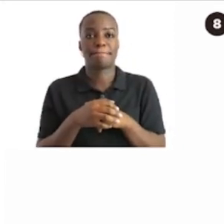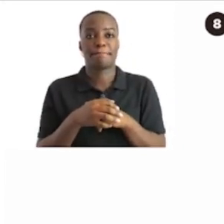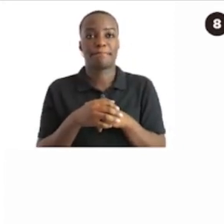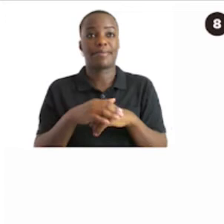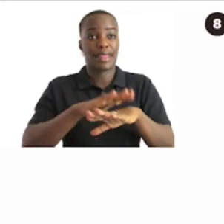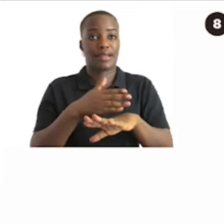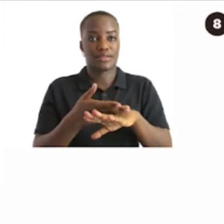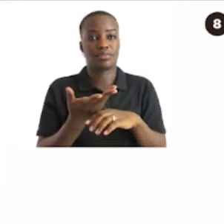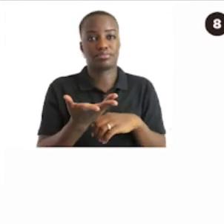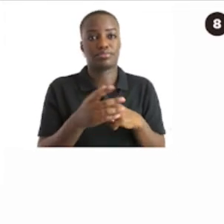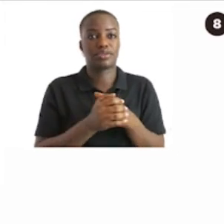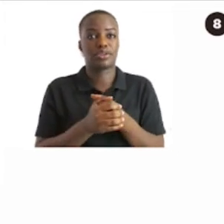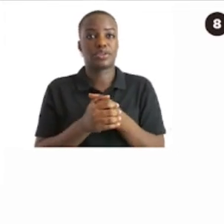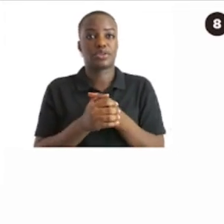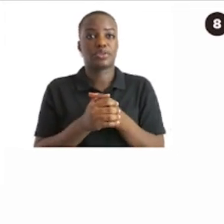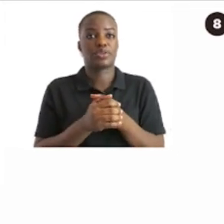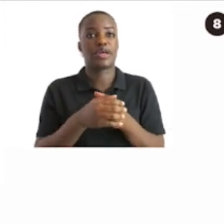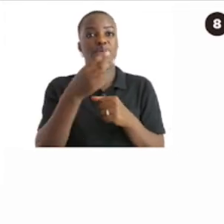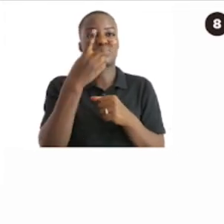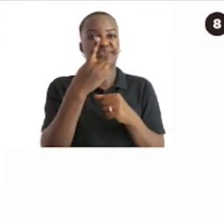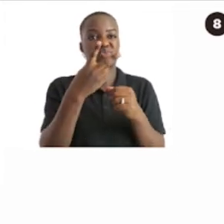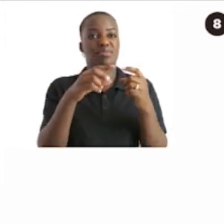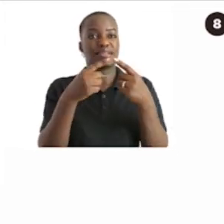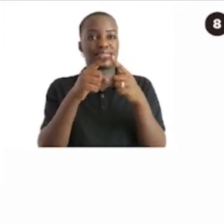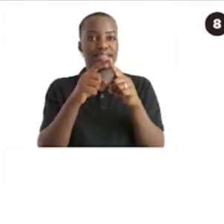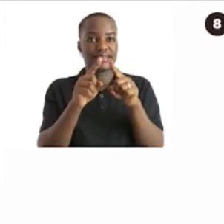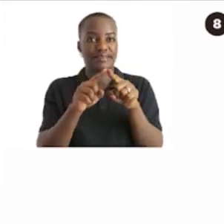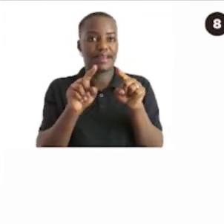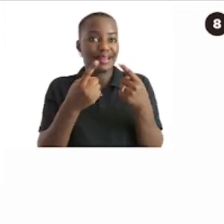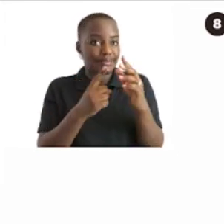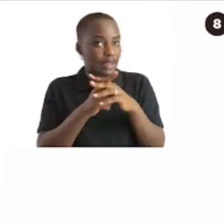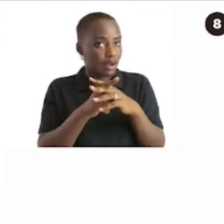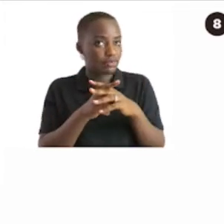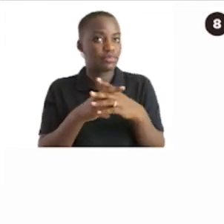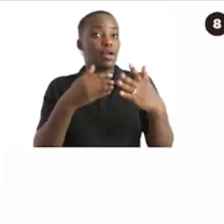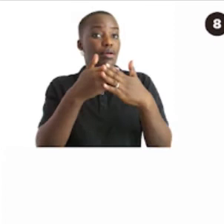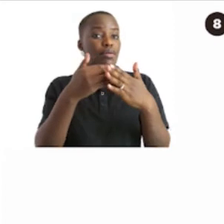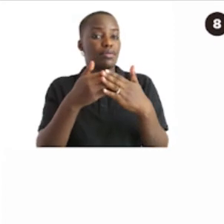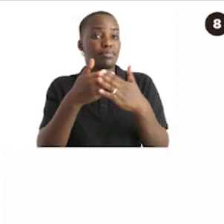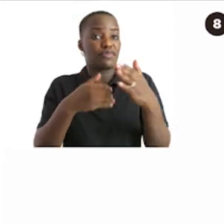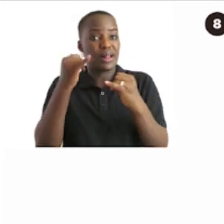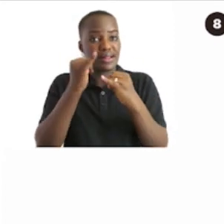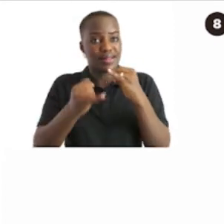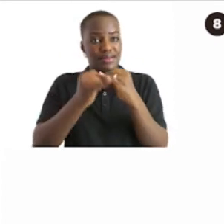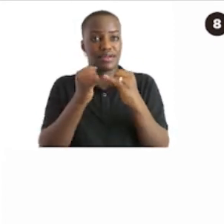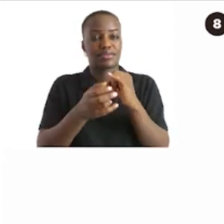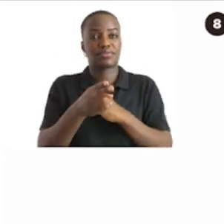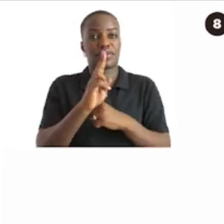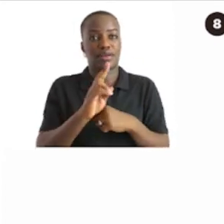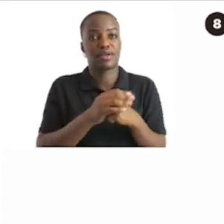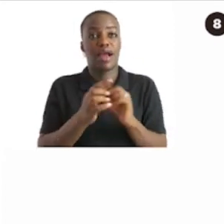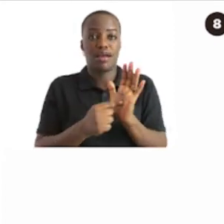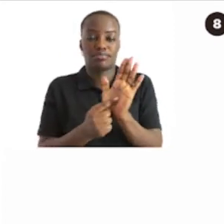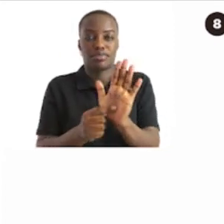can see that it has gone through 2 stages before we get the answer. And I am going to show